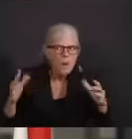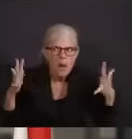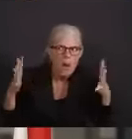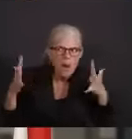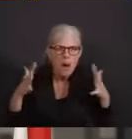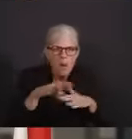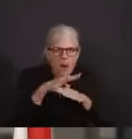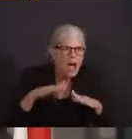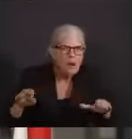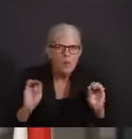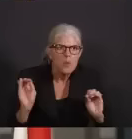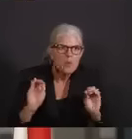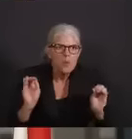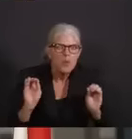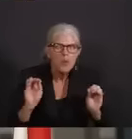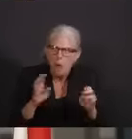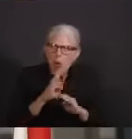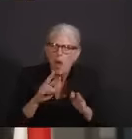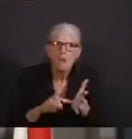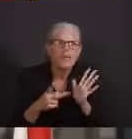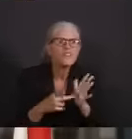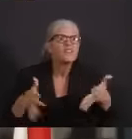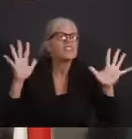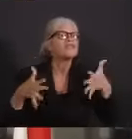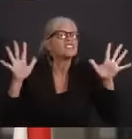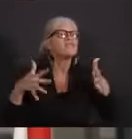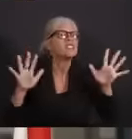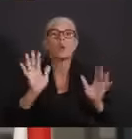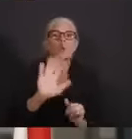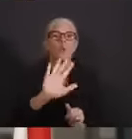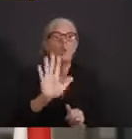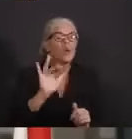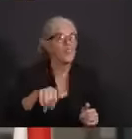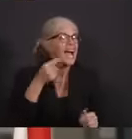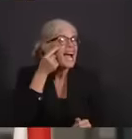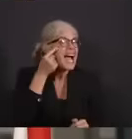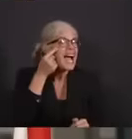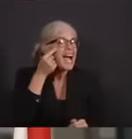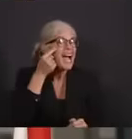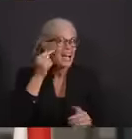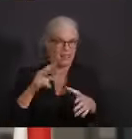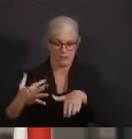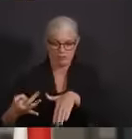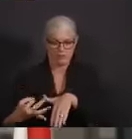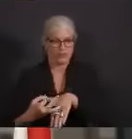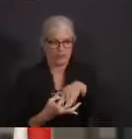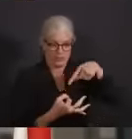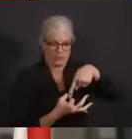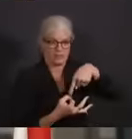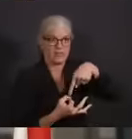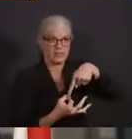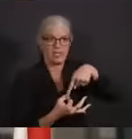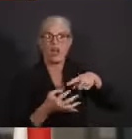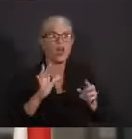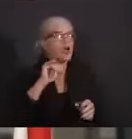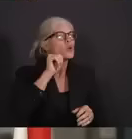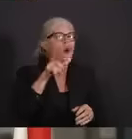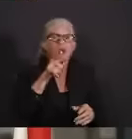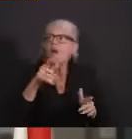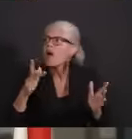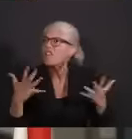horrible and terrible to absolutely nothing, then you are most likely in the eye of the tornado. Please stay in place. Do not come out.